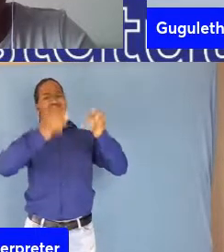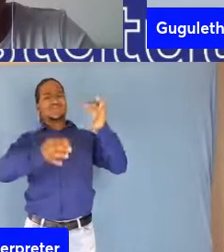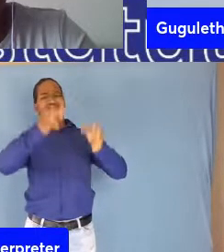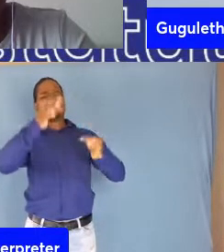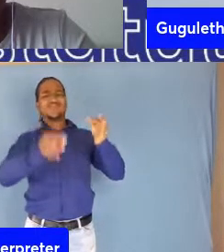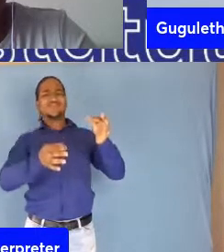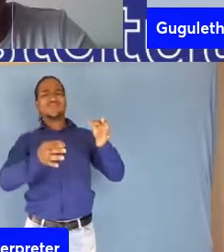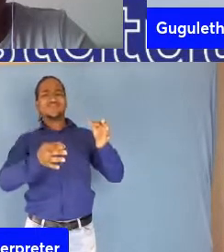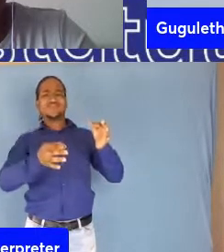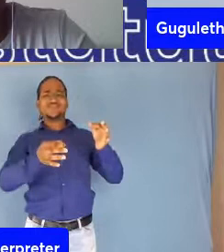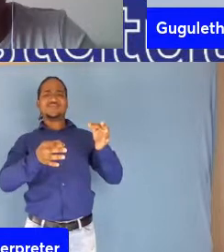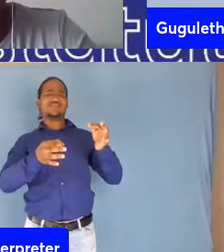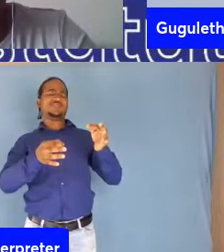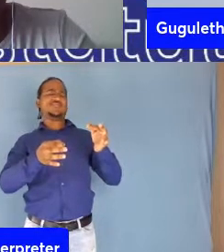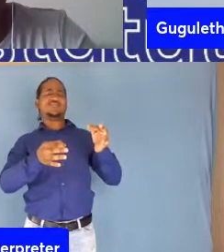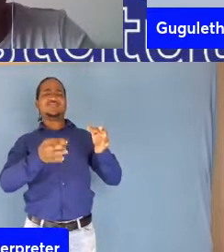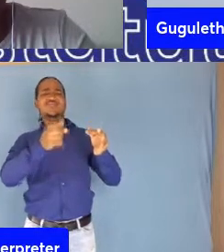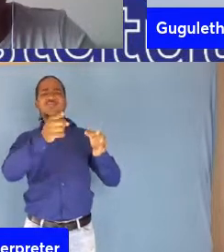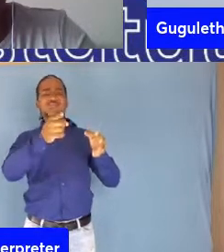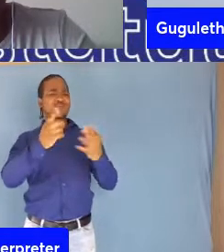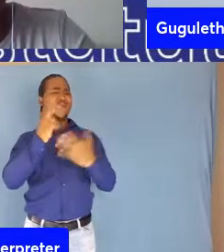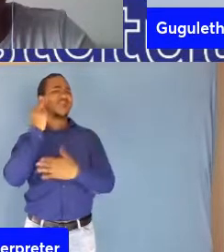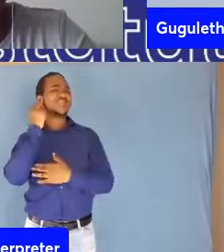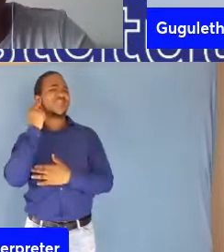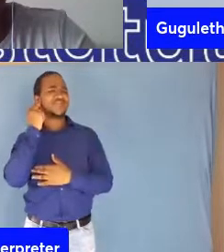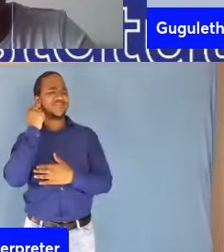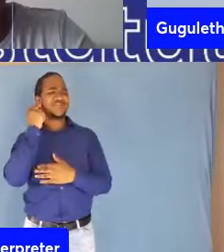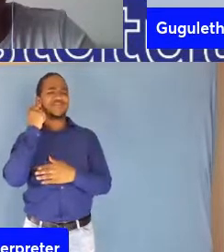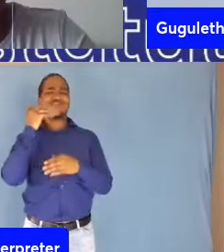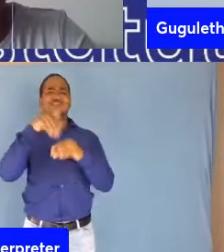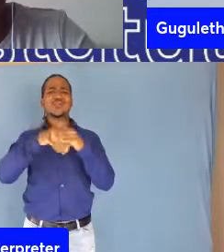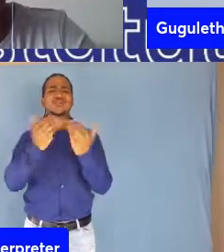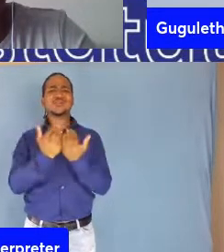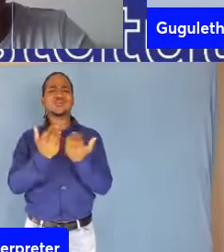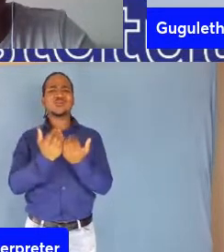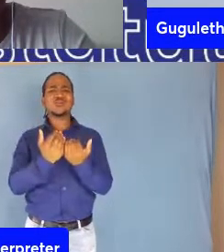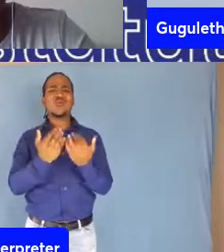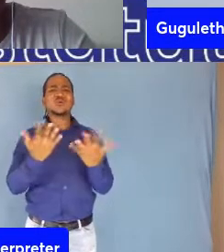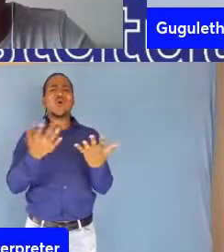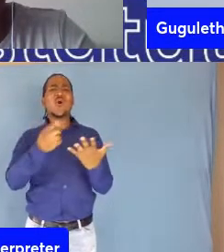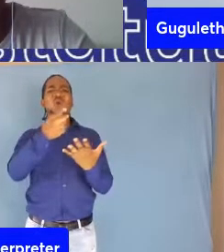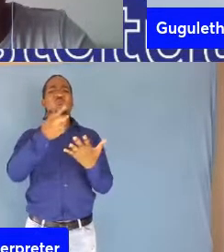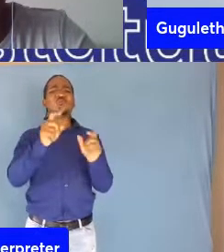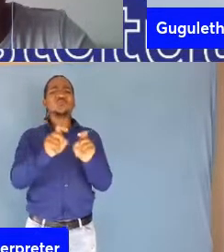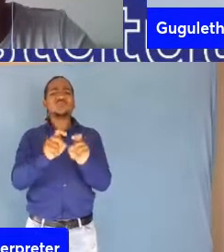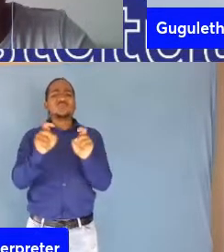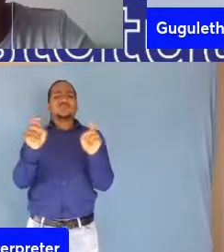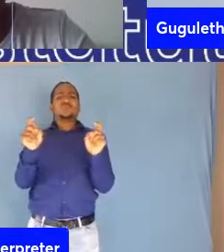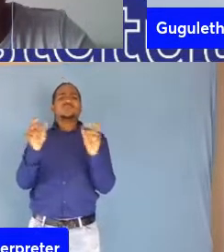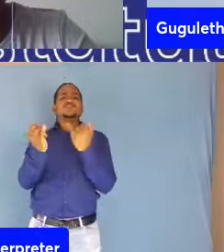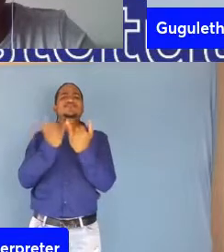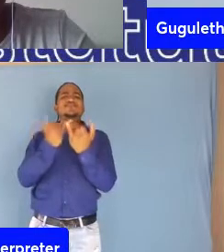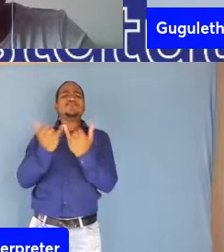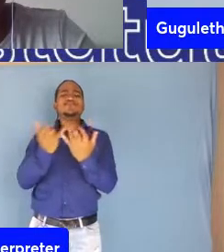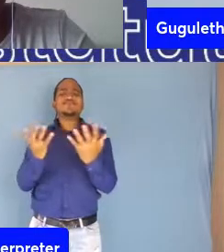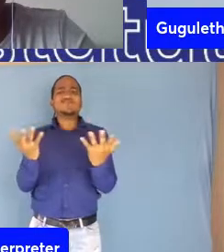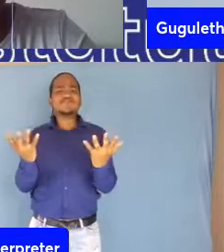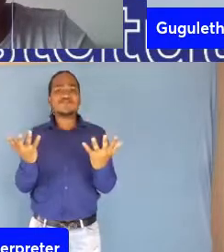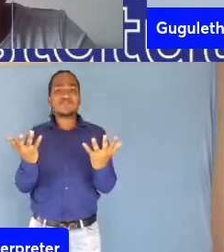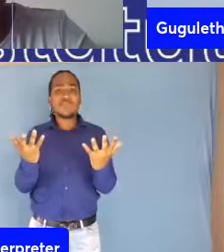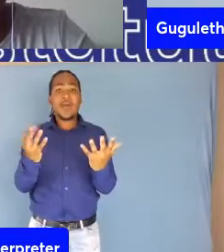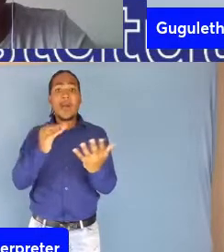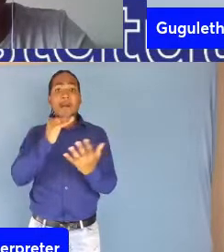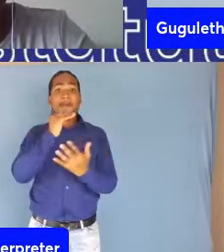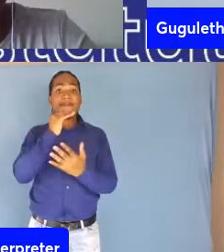school, what business do you have in opening your legs? And that is just the language that is being used around